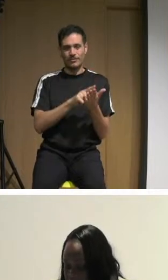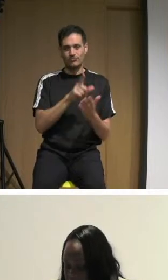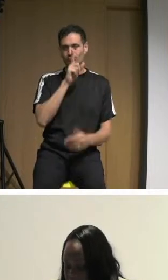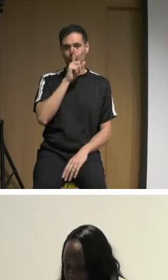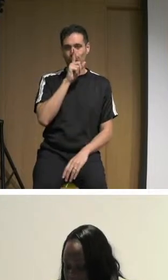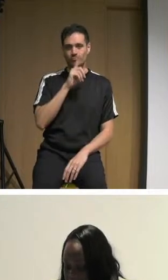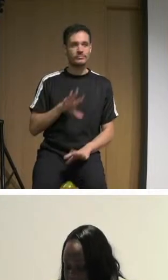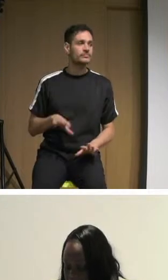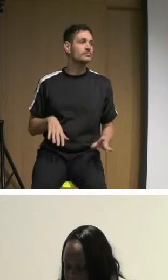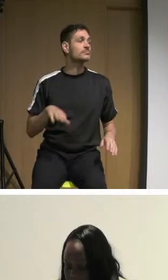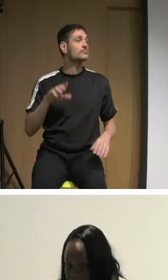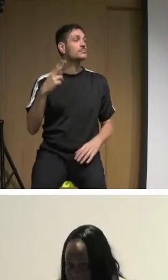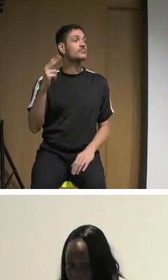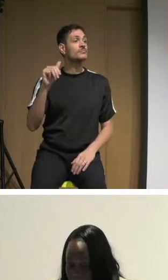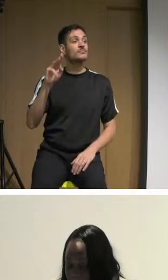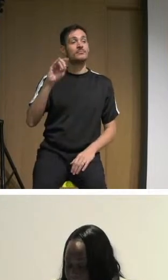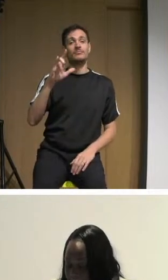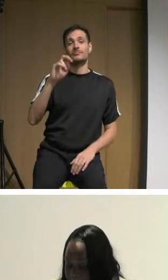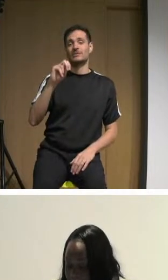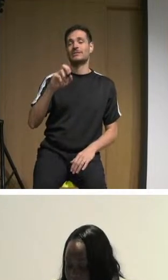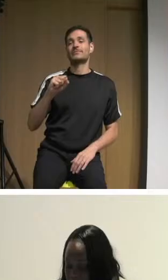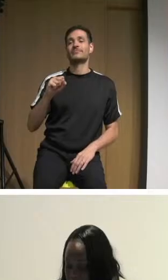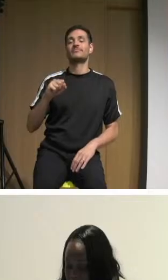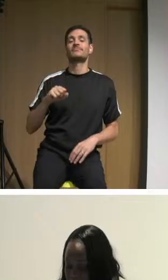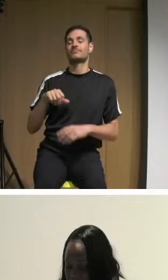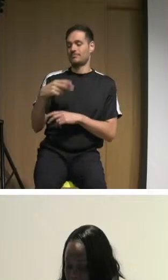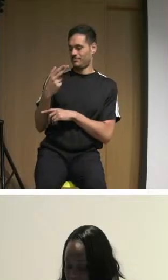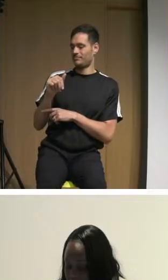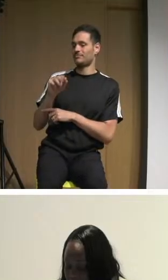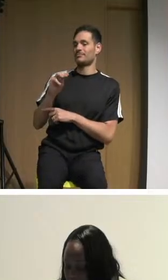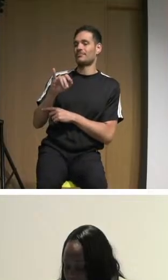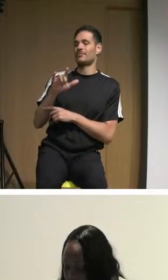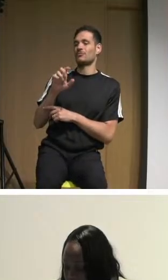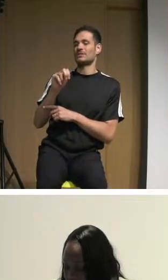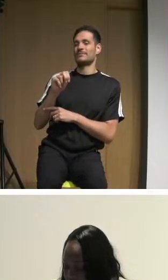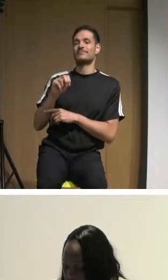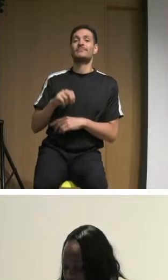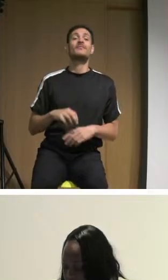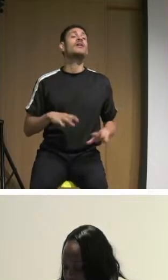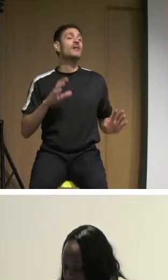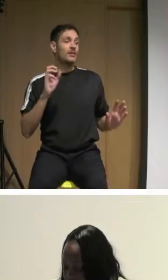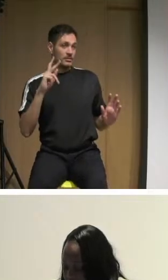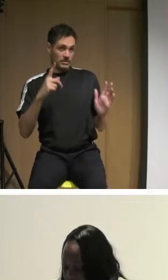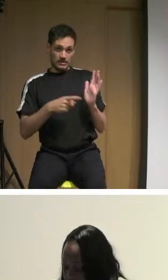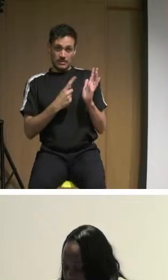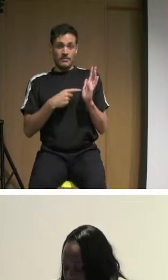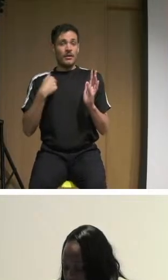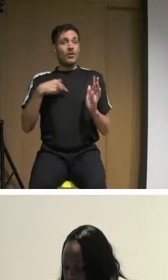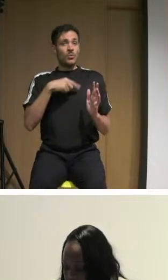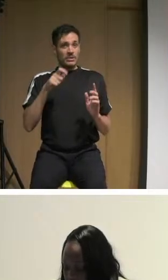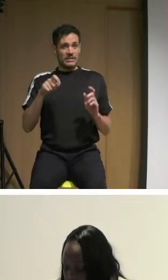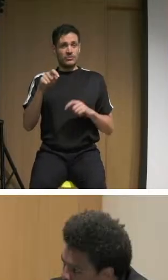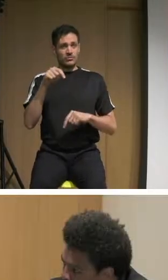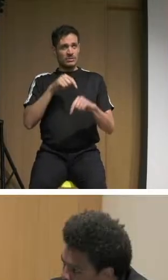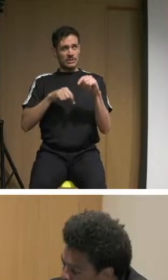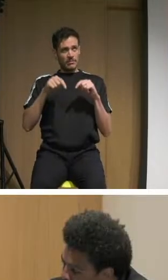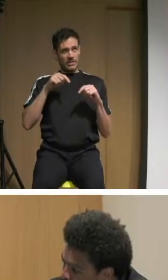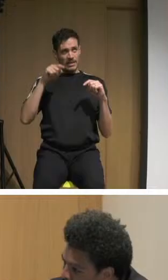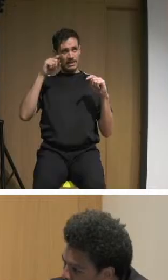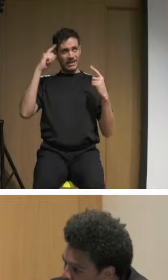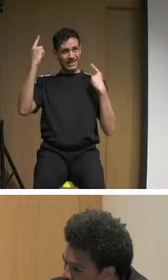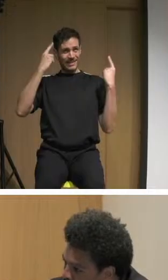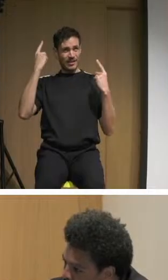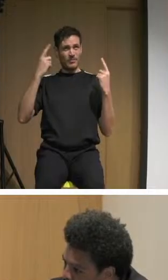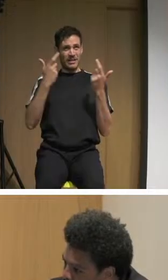sometimes maybe we should take a step back and remind ourselves of the monumental task that we have before us and the